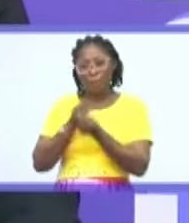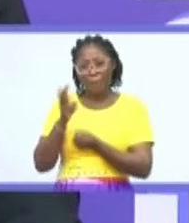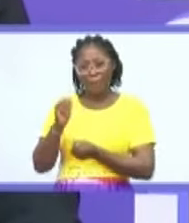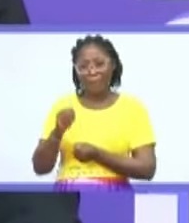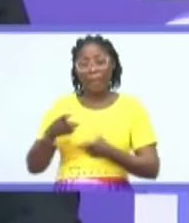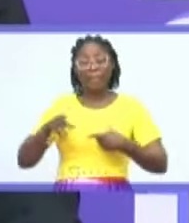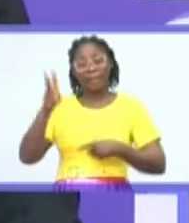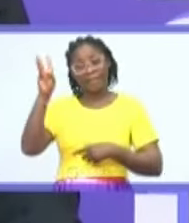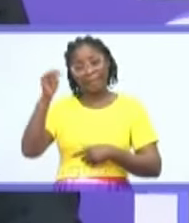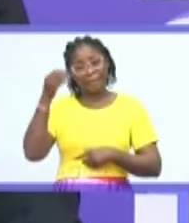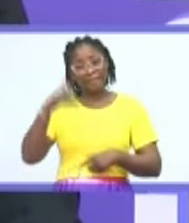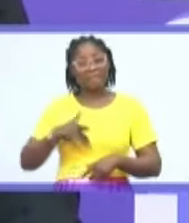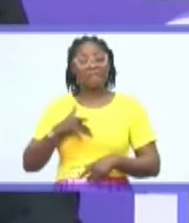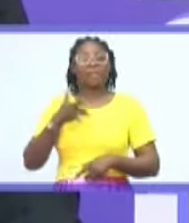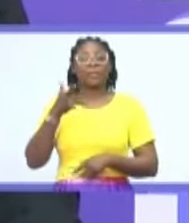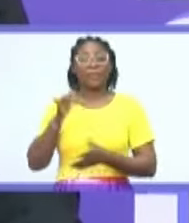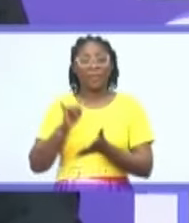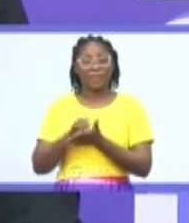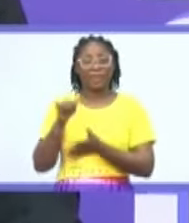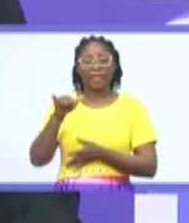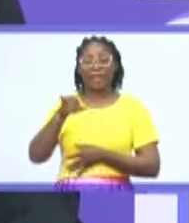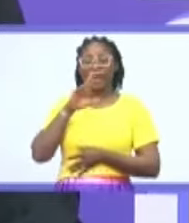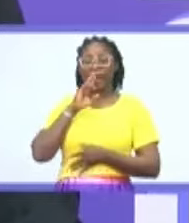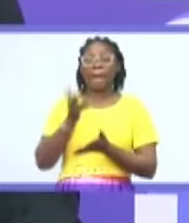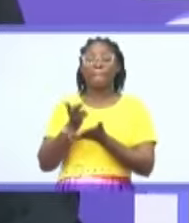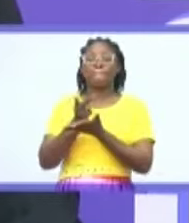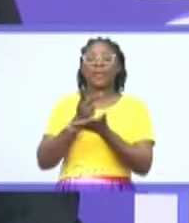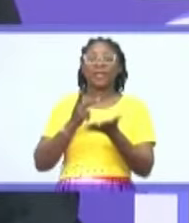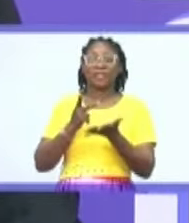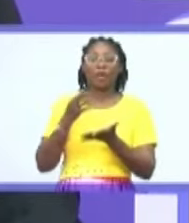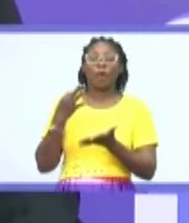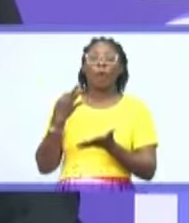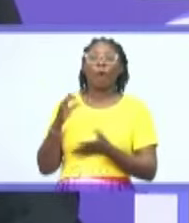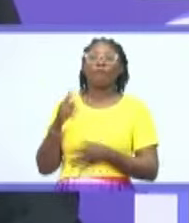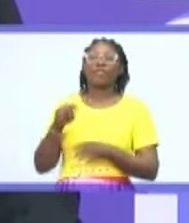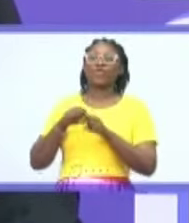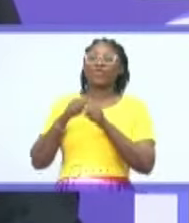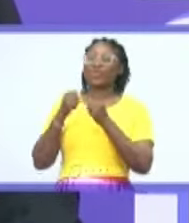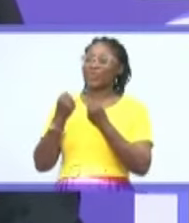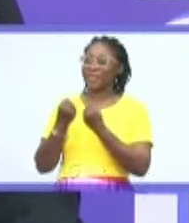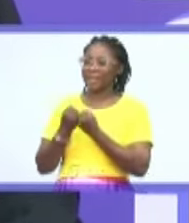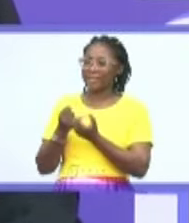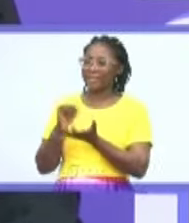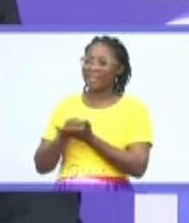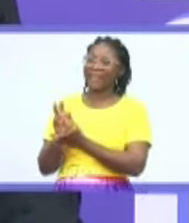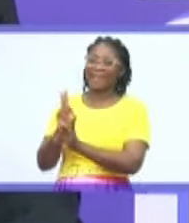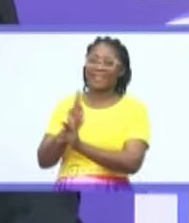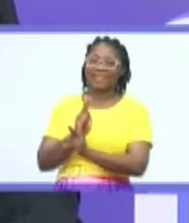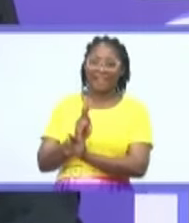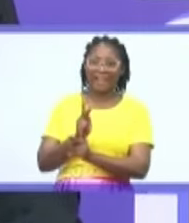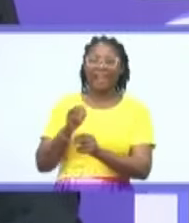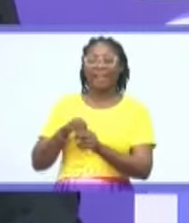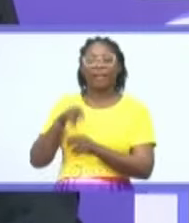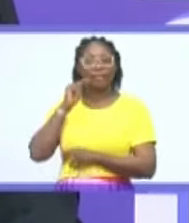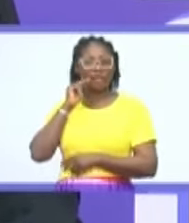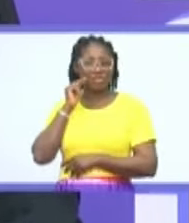they're part of our society, they're cared by Nigeria.